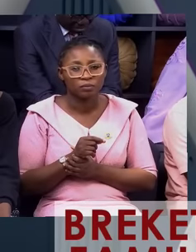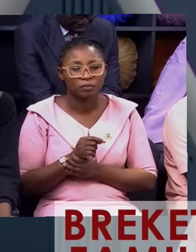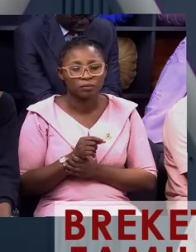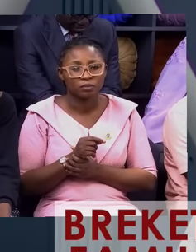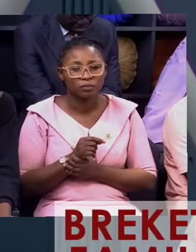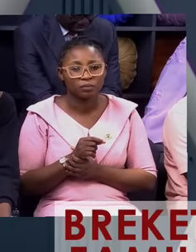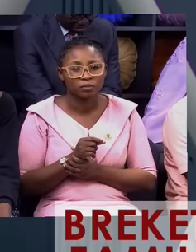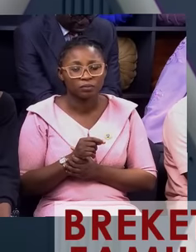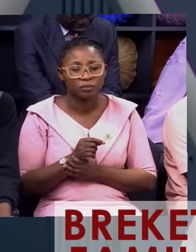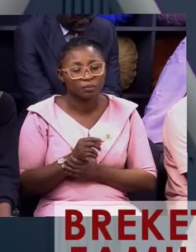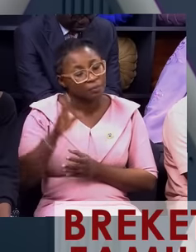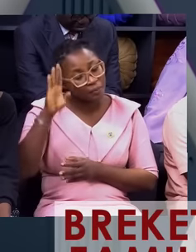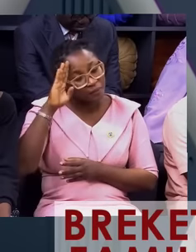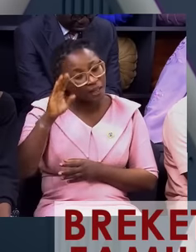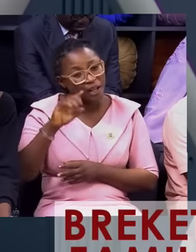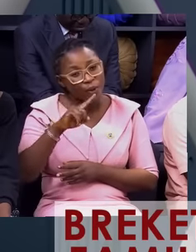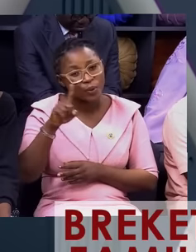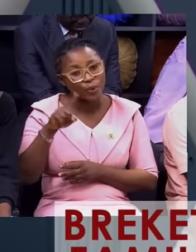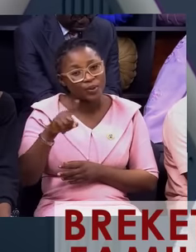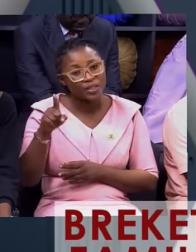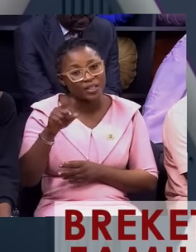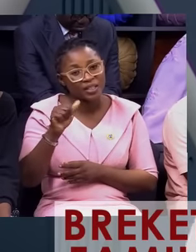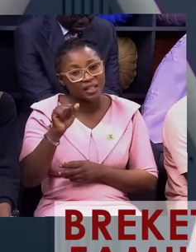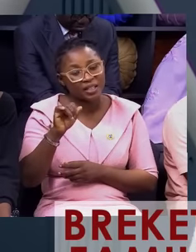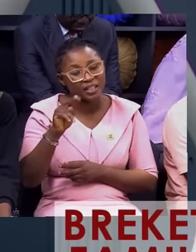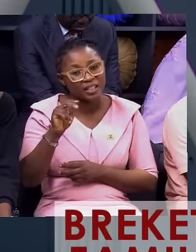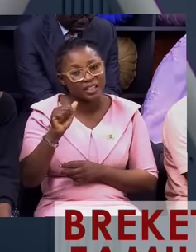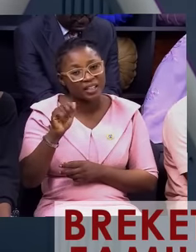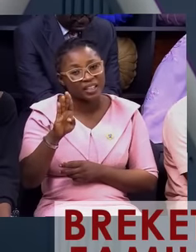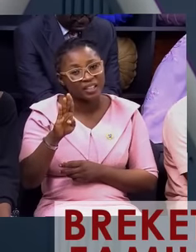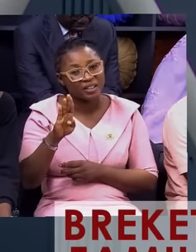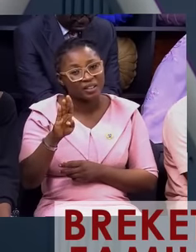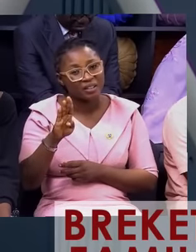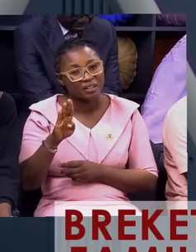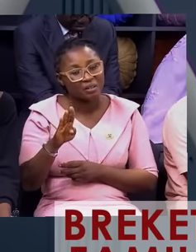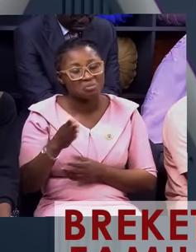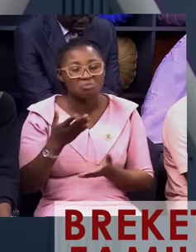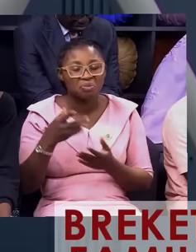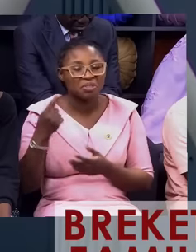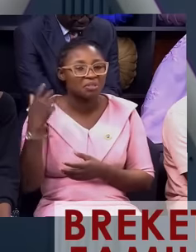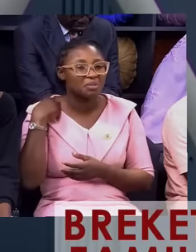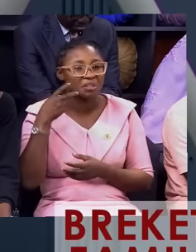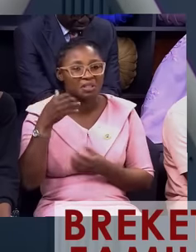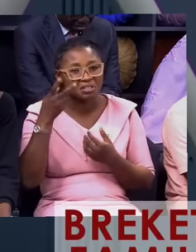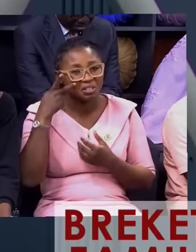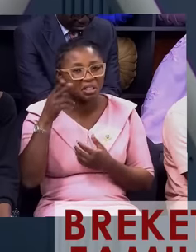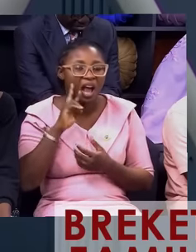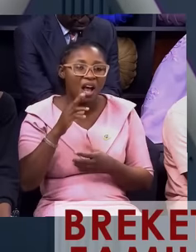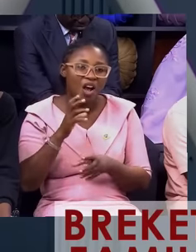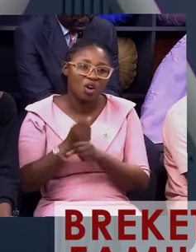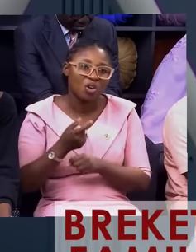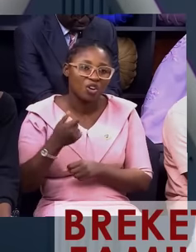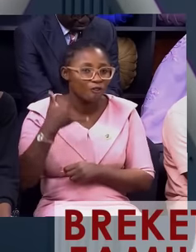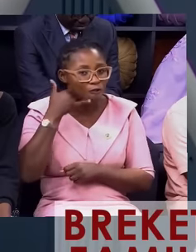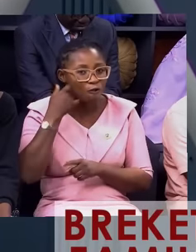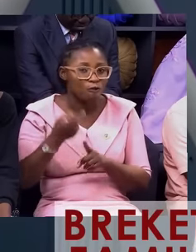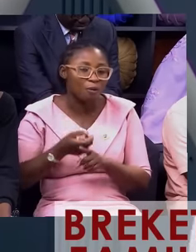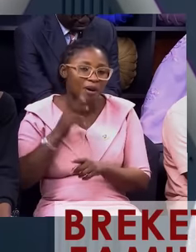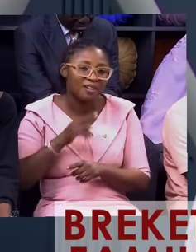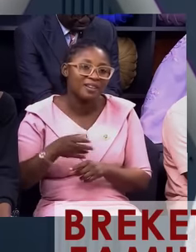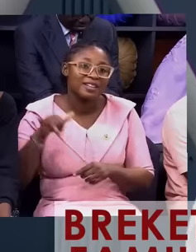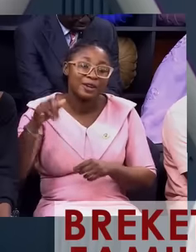Zab hello Zab said the master don't see I'm collect the phone for now beat